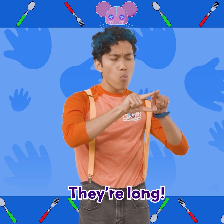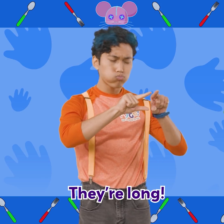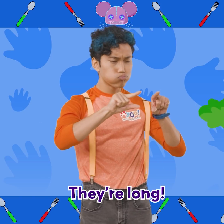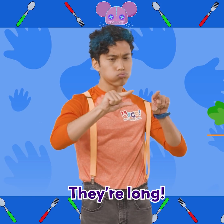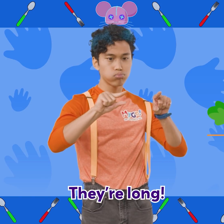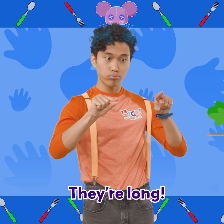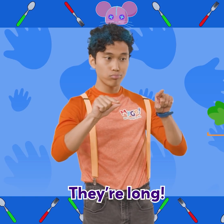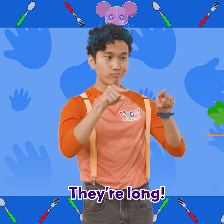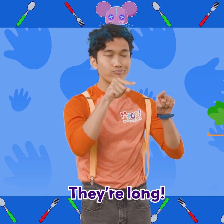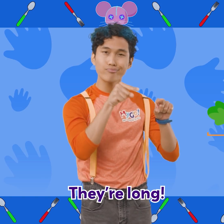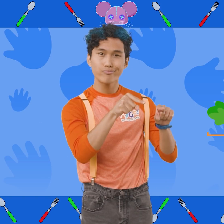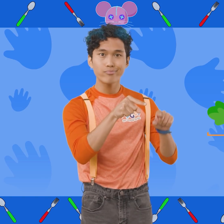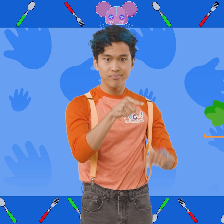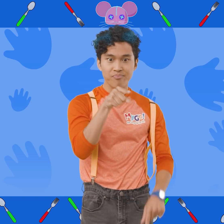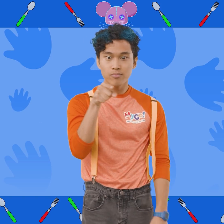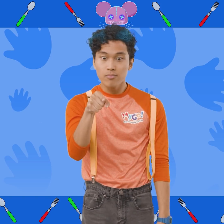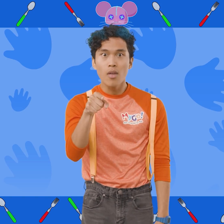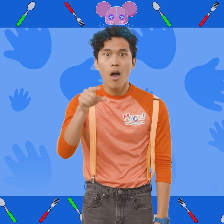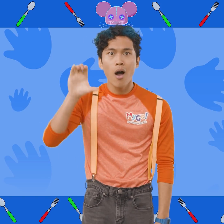They're long.